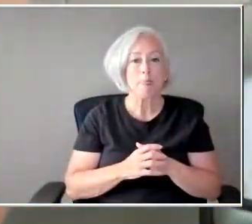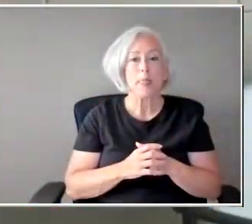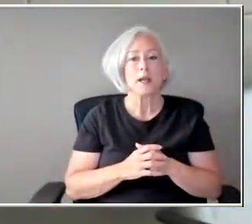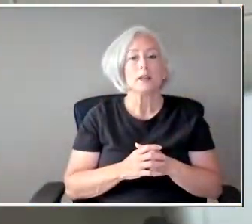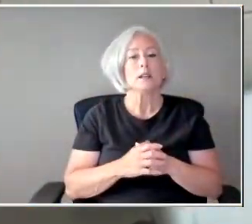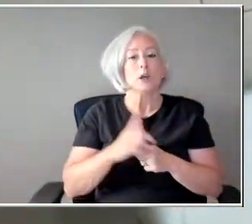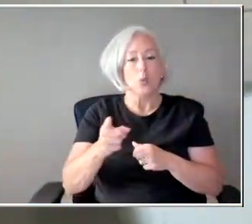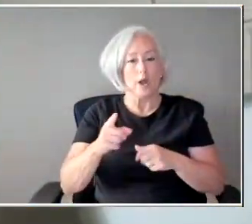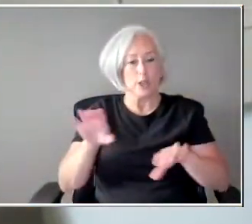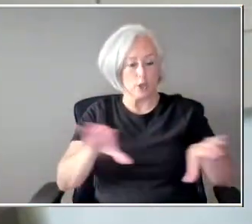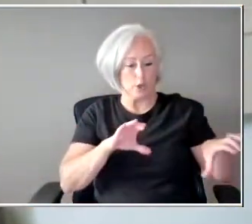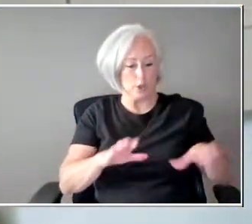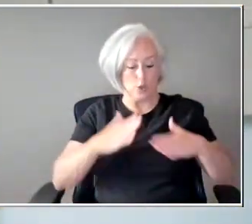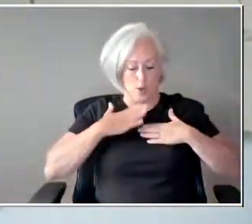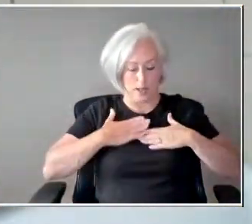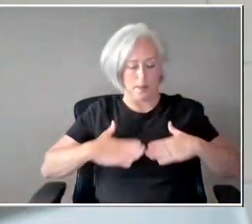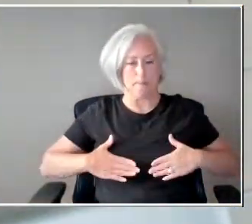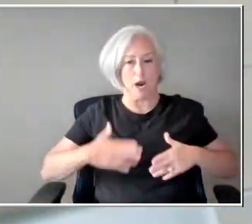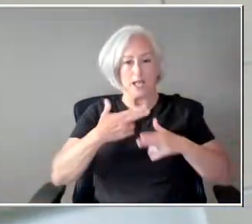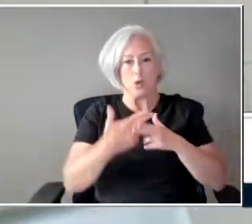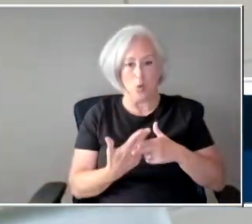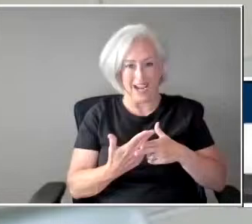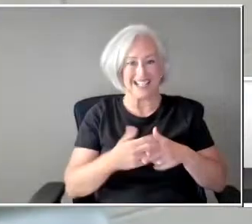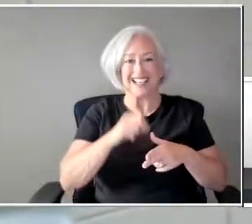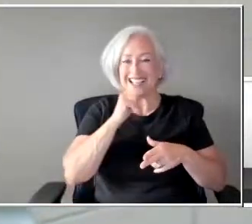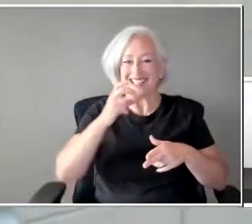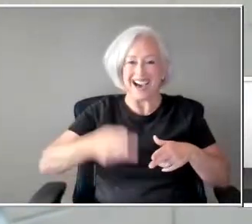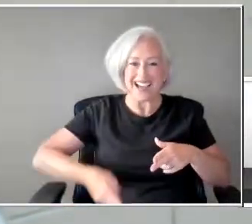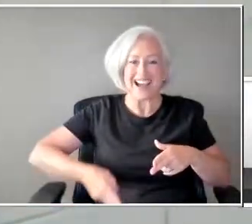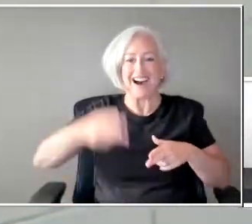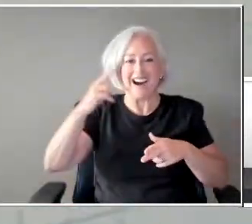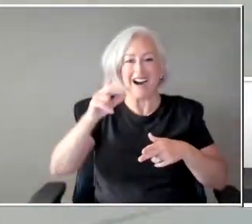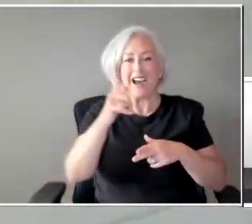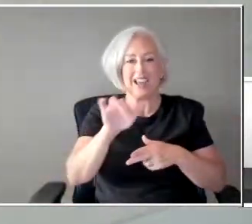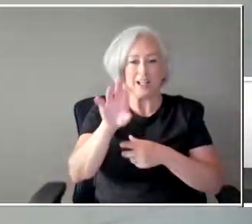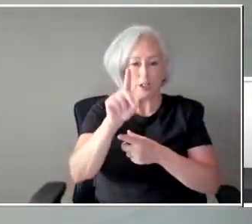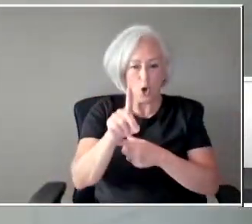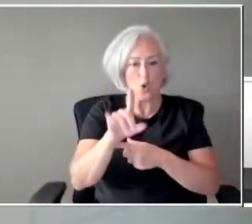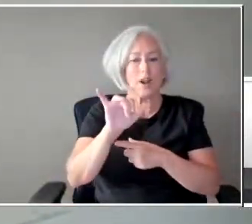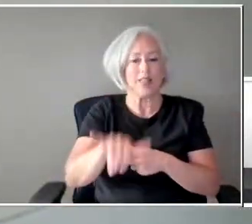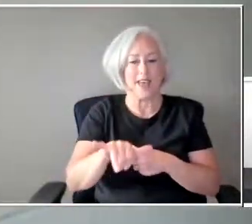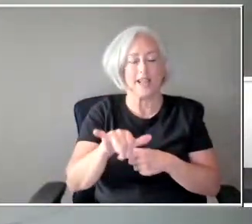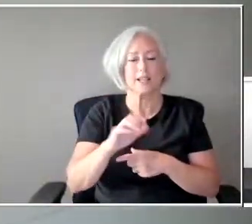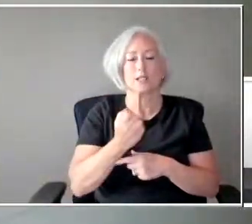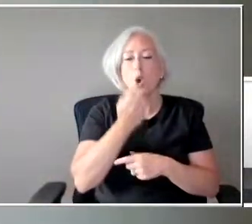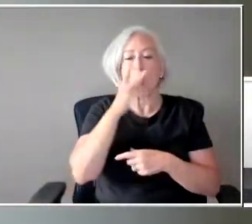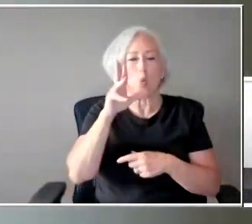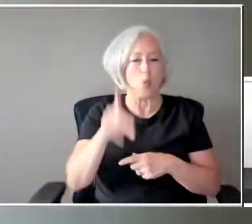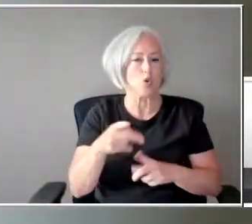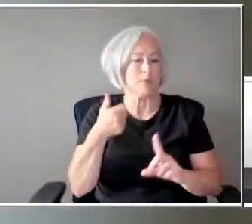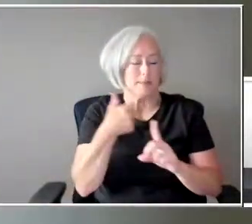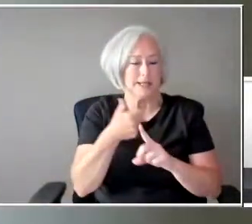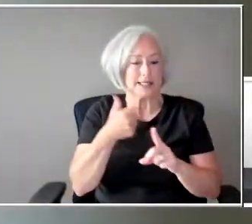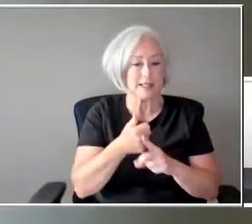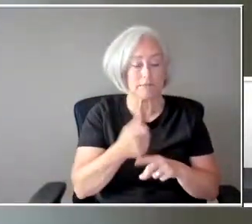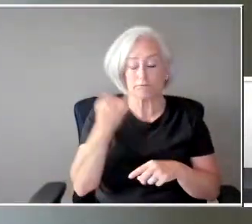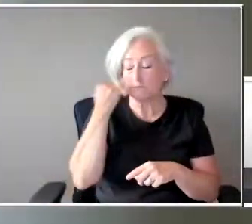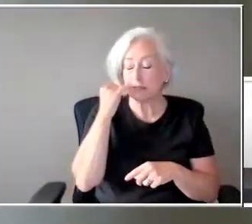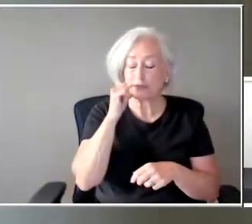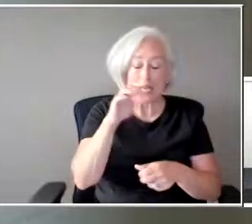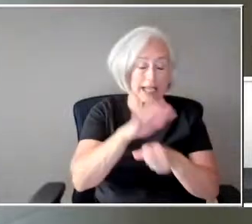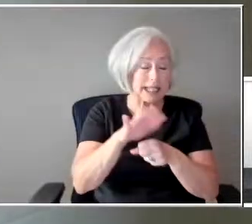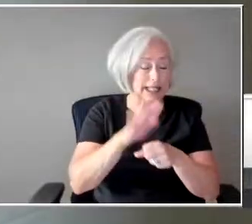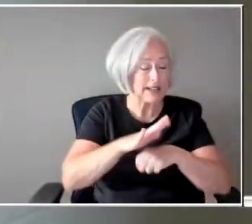providing a high load to the body, it kind of is a warm-up in and of itself. So if you don't have time to do a 5-minute warm-up